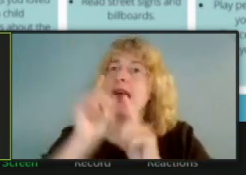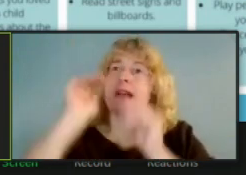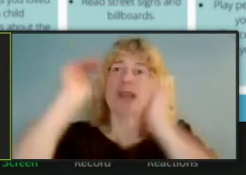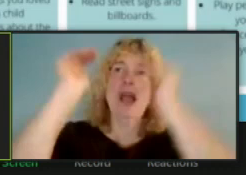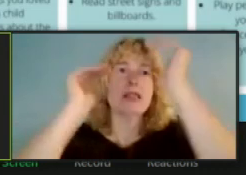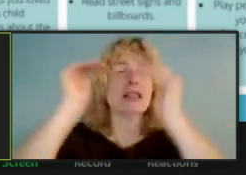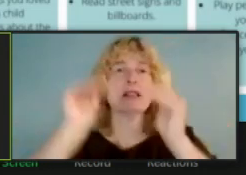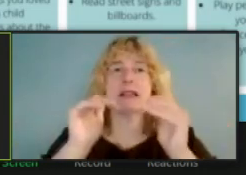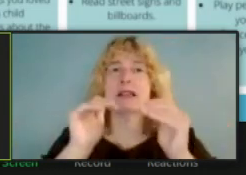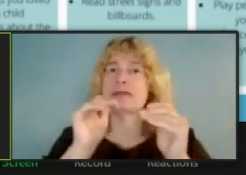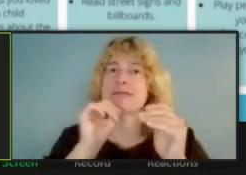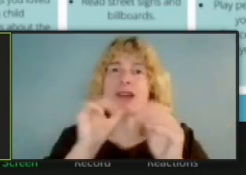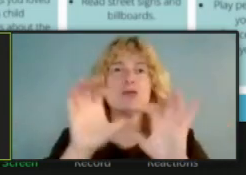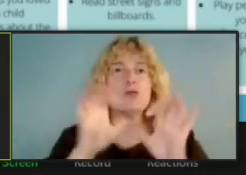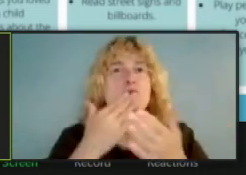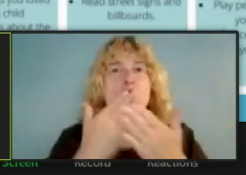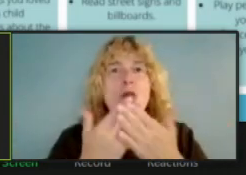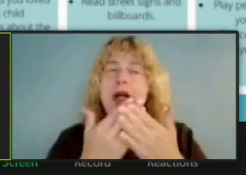while they're young.